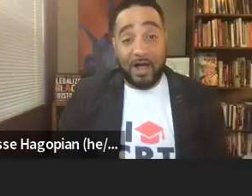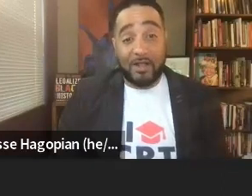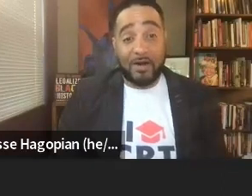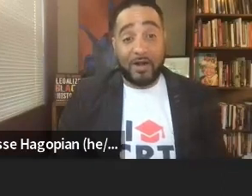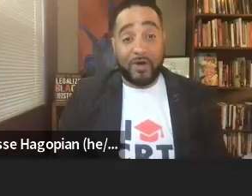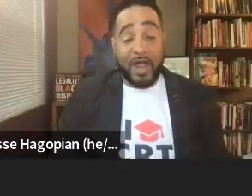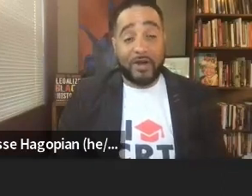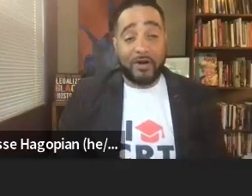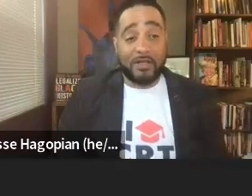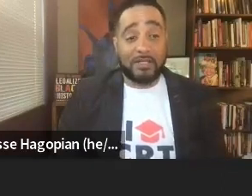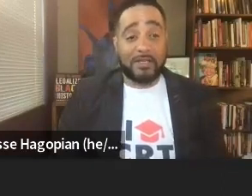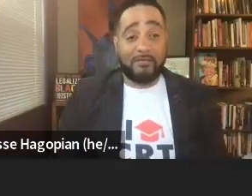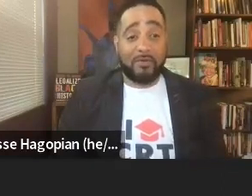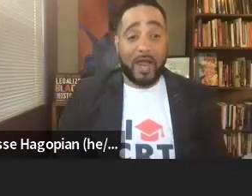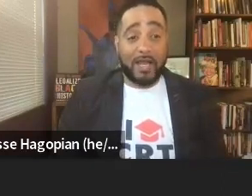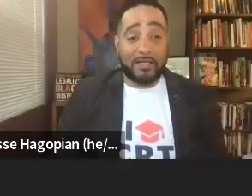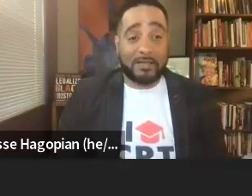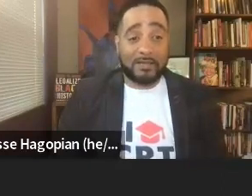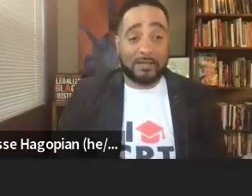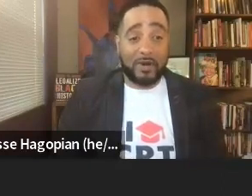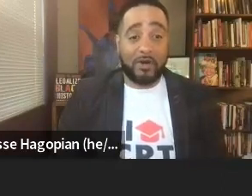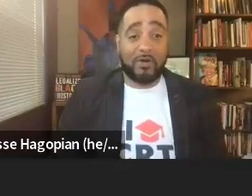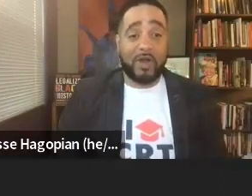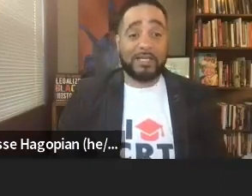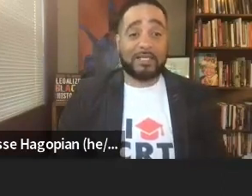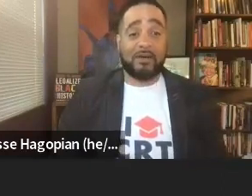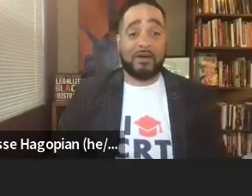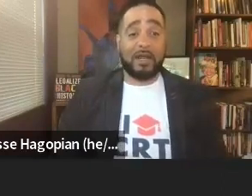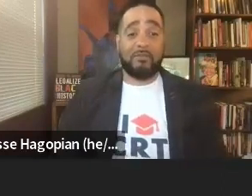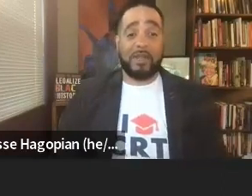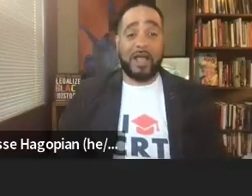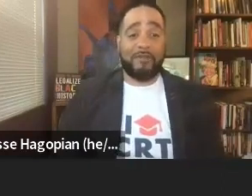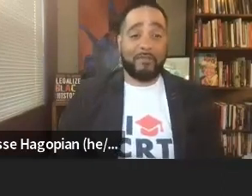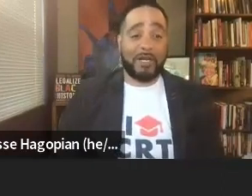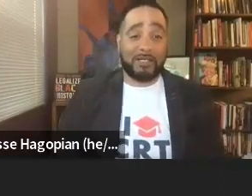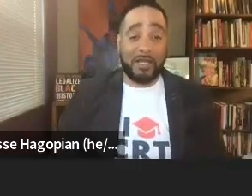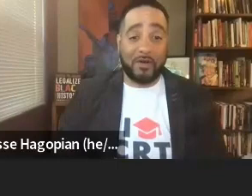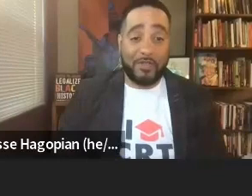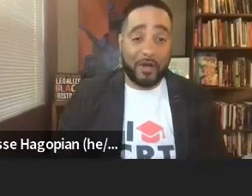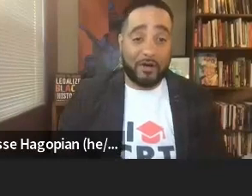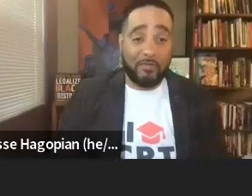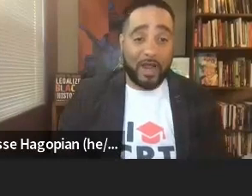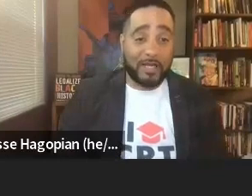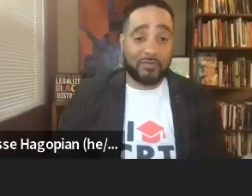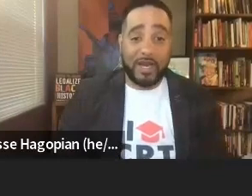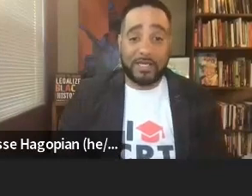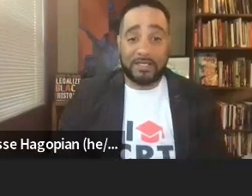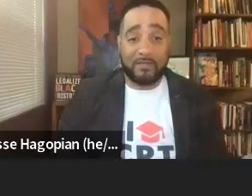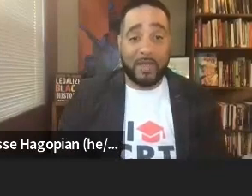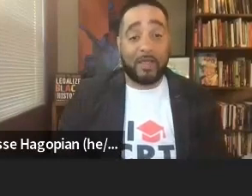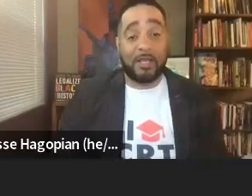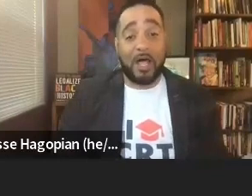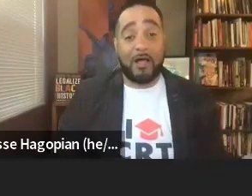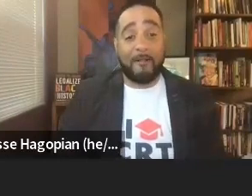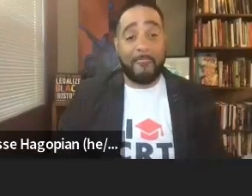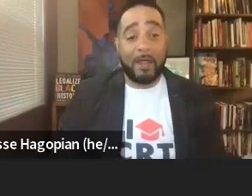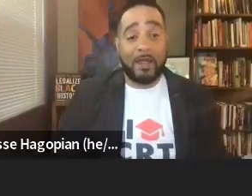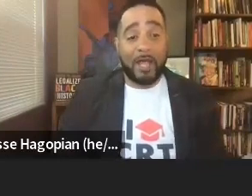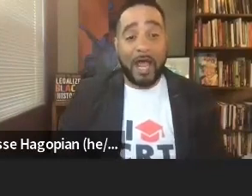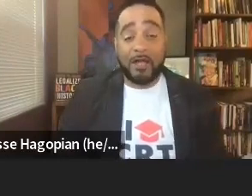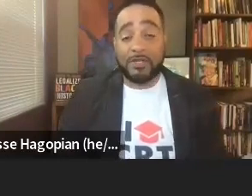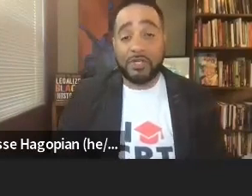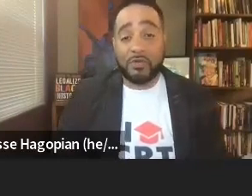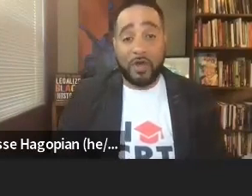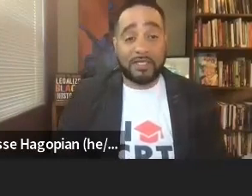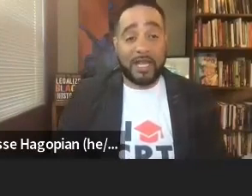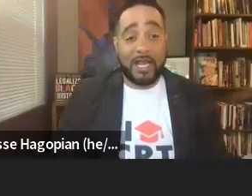brilliant scholar and writer on civil rights, critical race theory, Black feminist legal theory, race, racism, and the law.